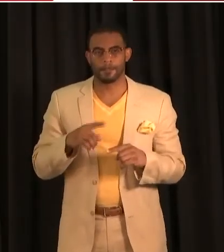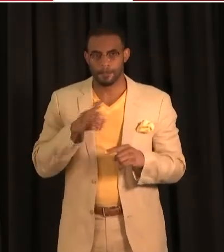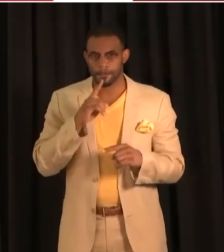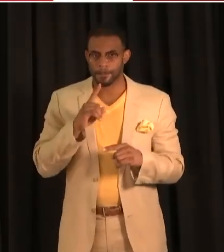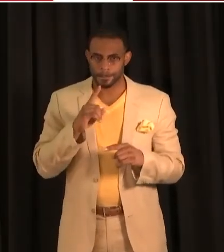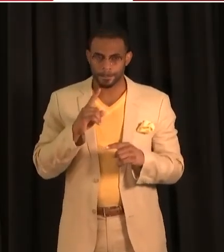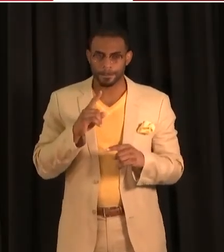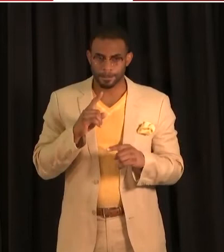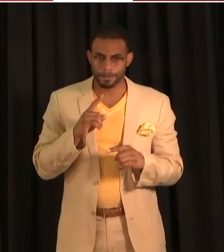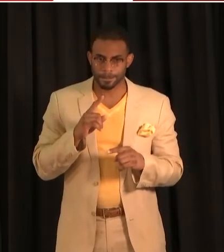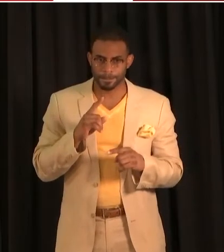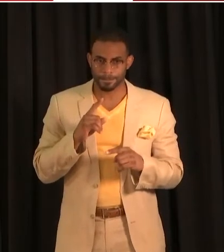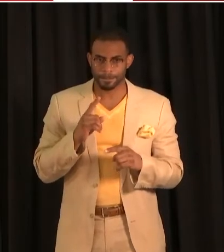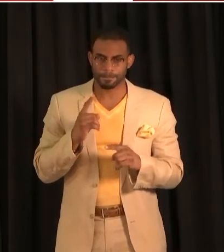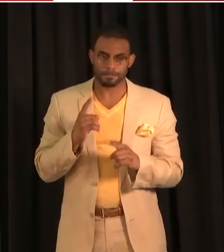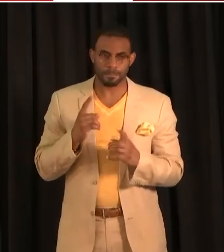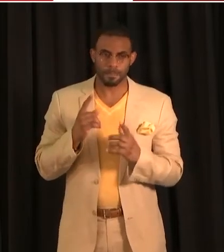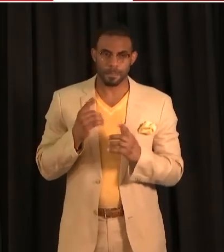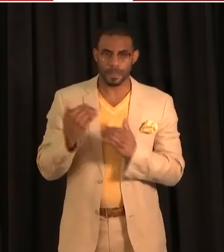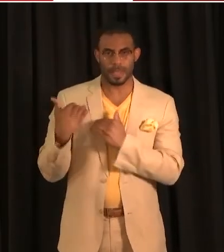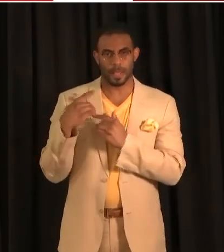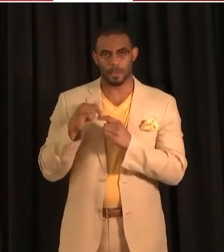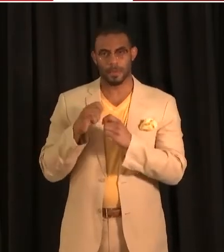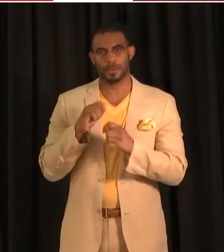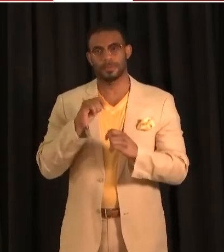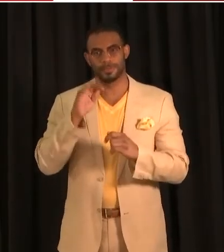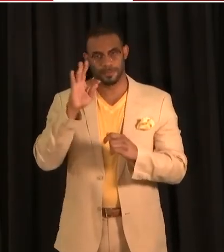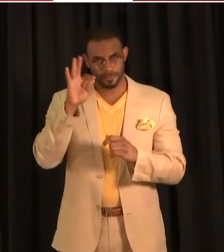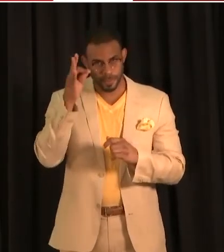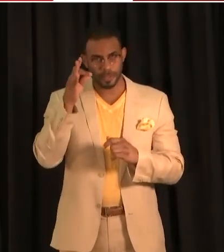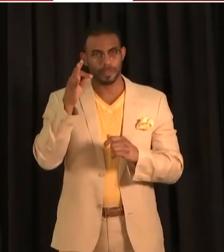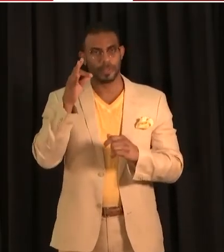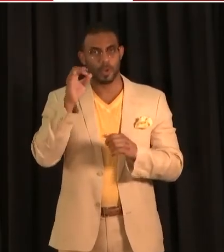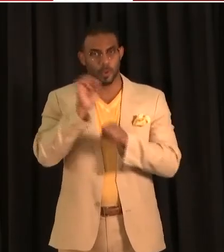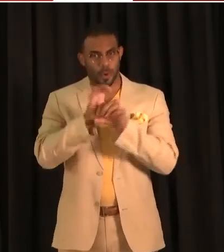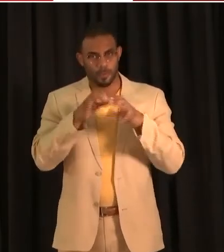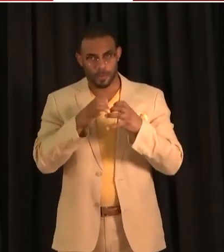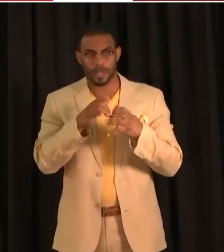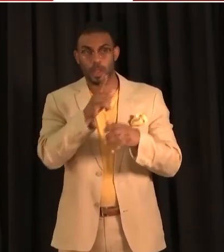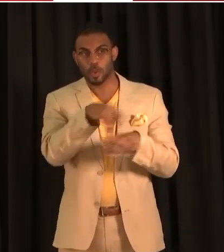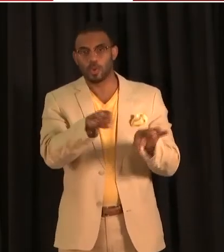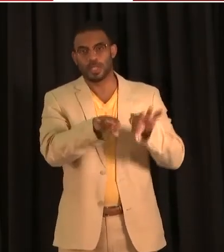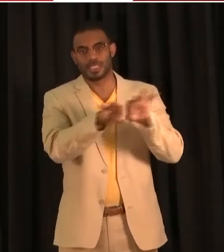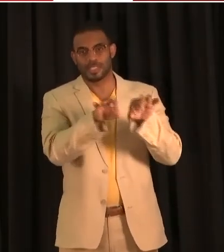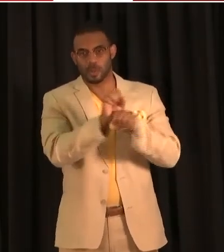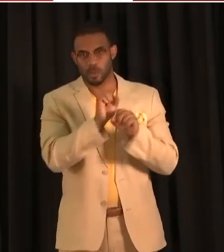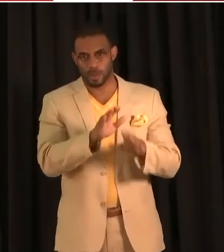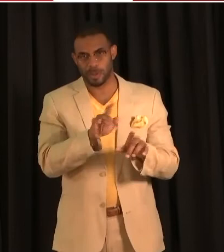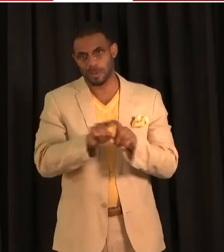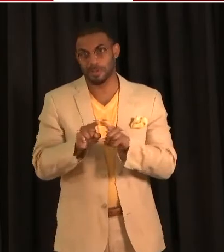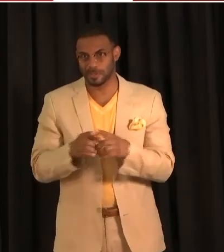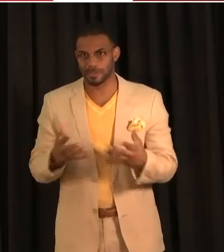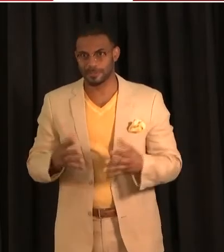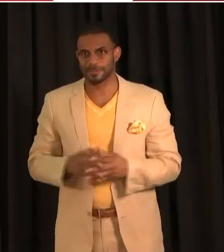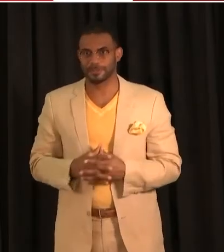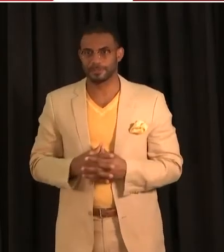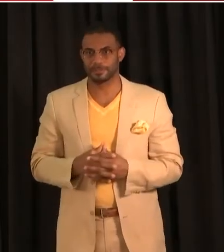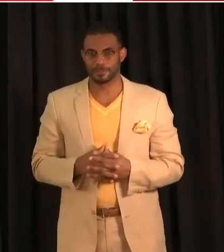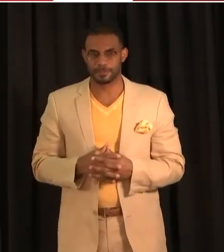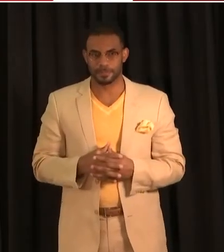we are tasked to vaccinate the federal workforce who are essential workers in the district as